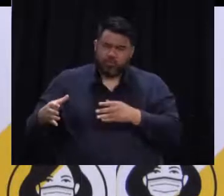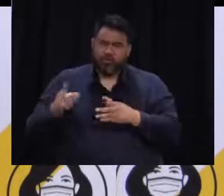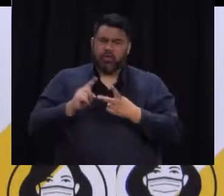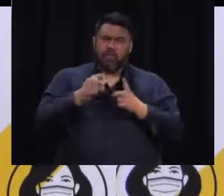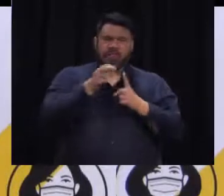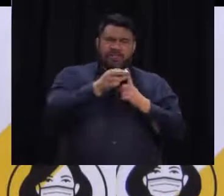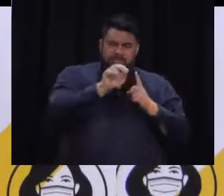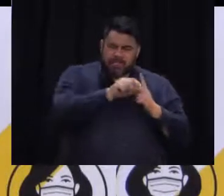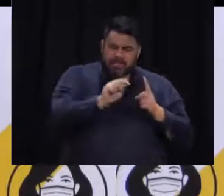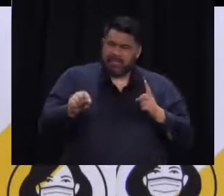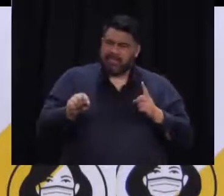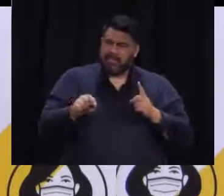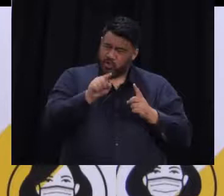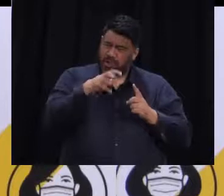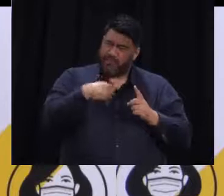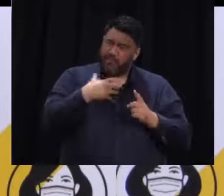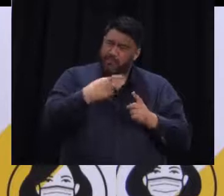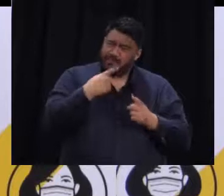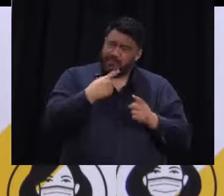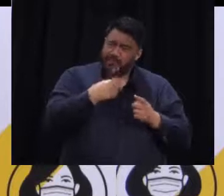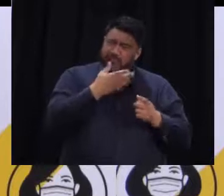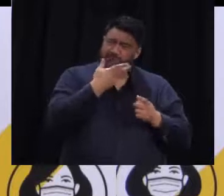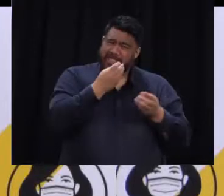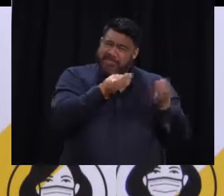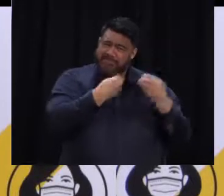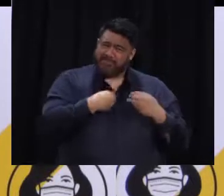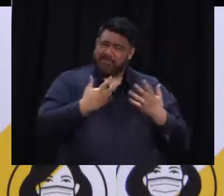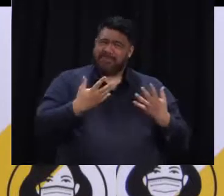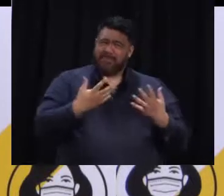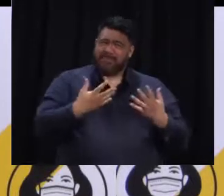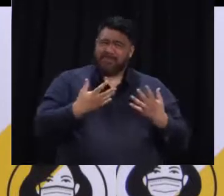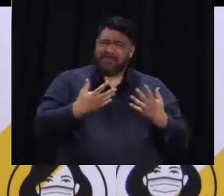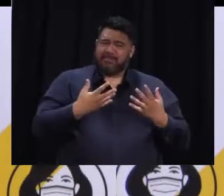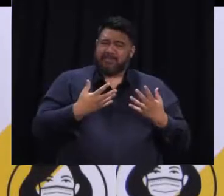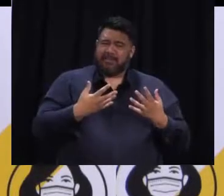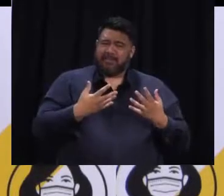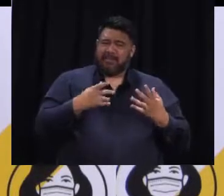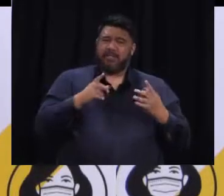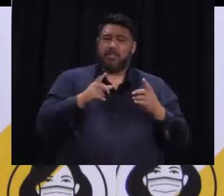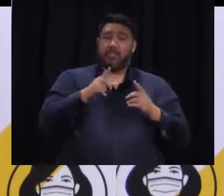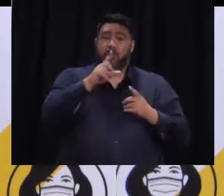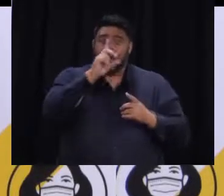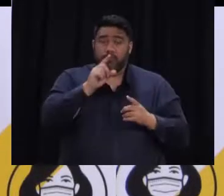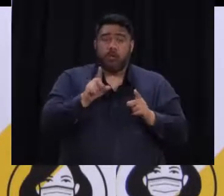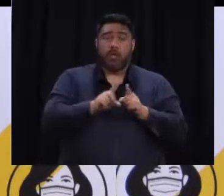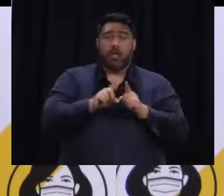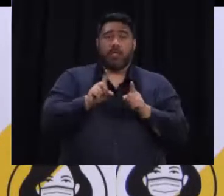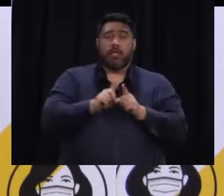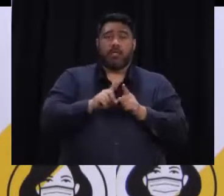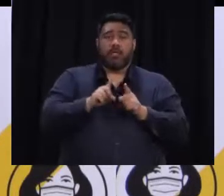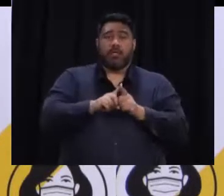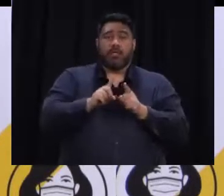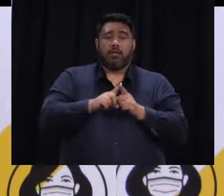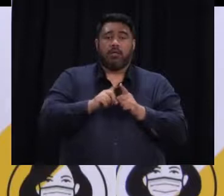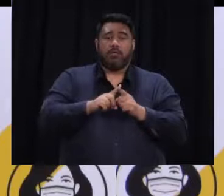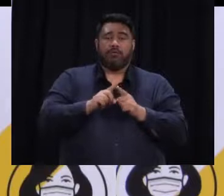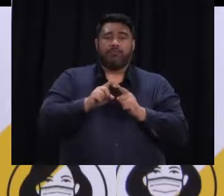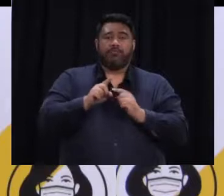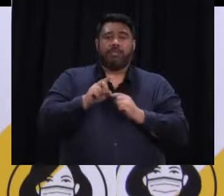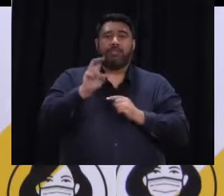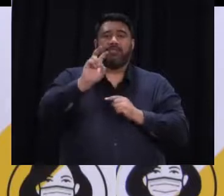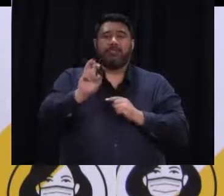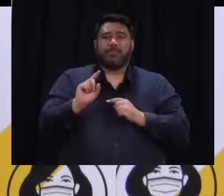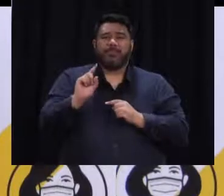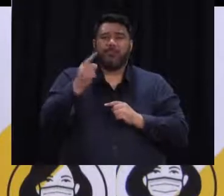Pacifica community, quite a lot of young? Is there any thought on pulling the September 1 date forward to try and prioritise young people, as it